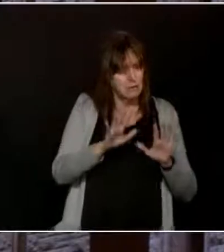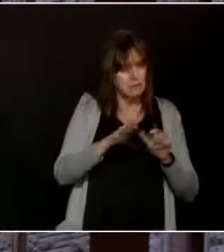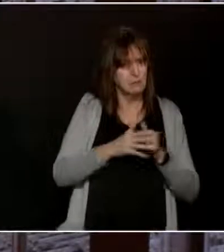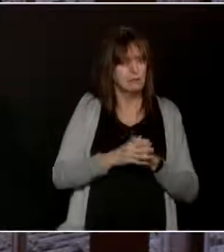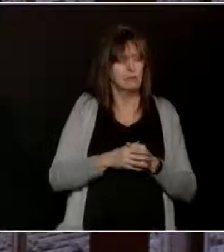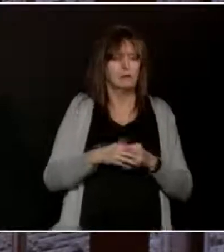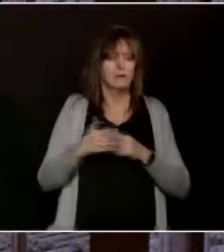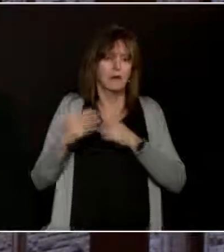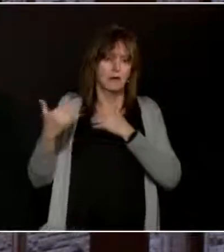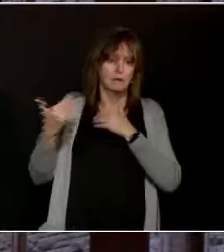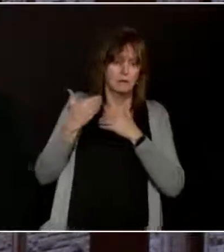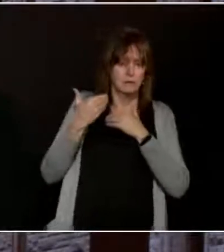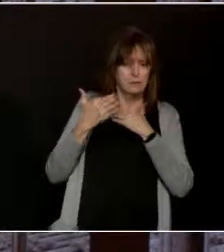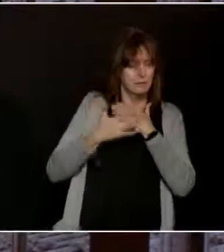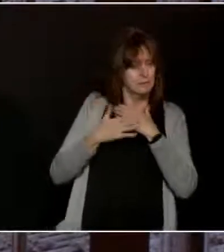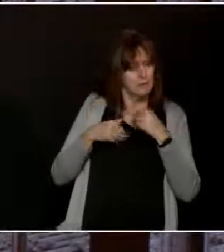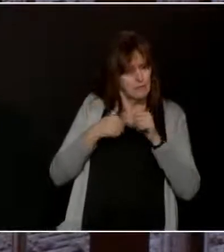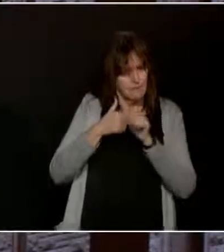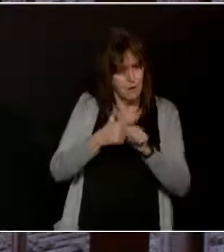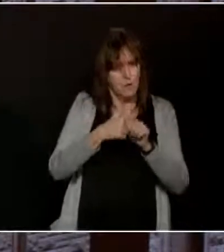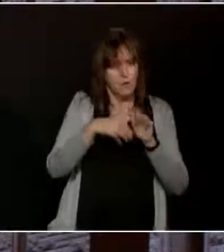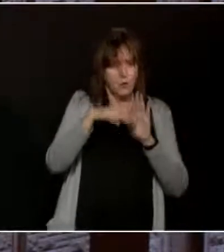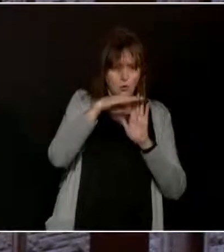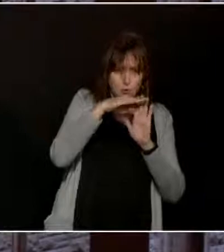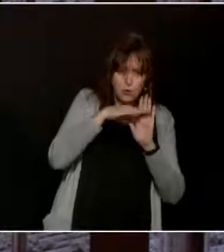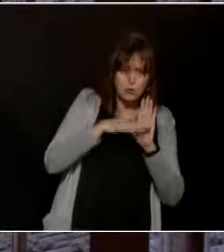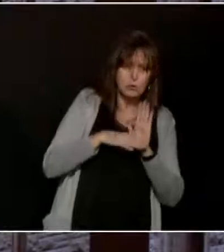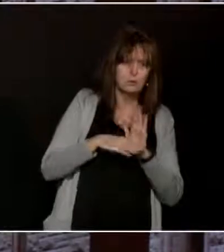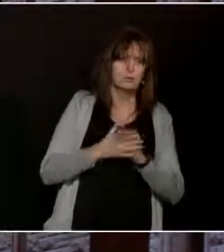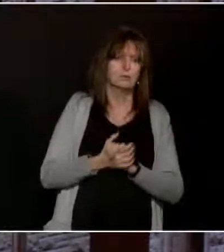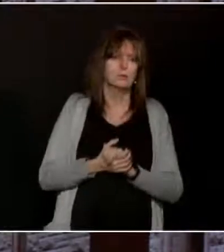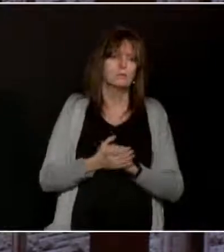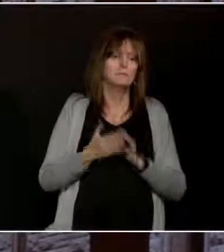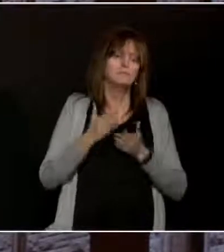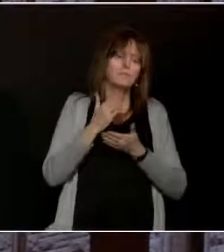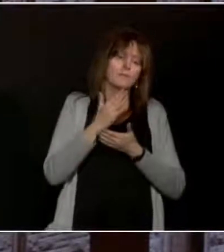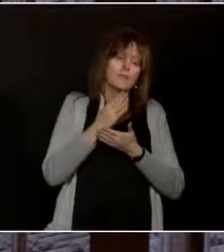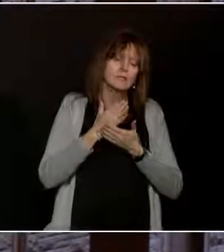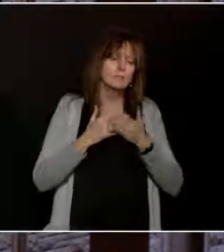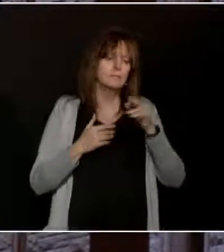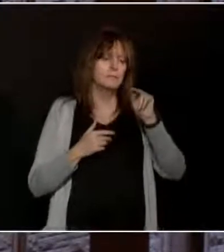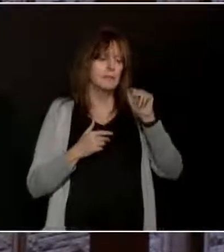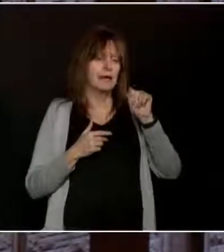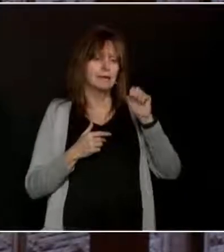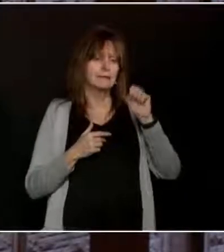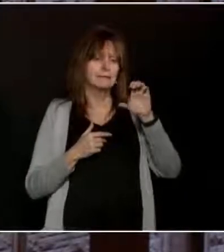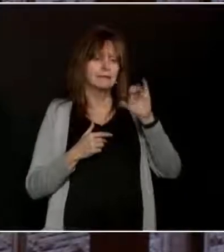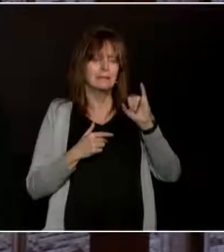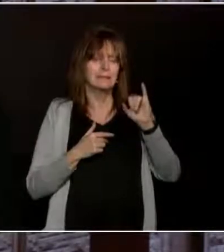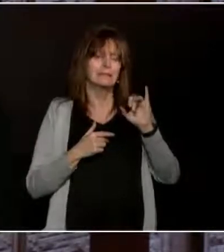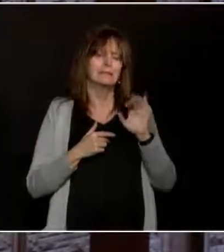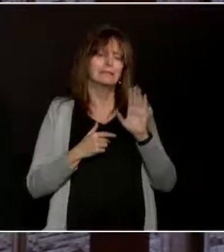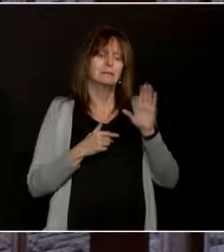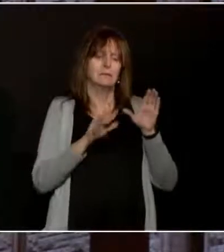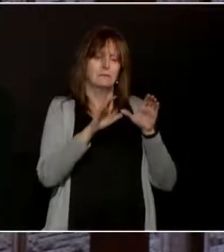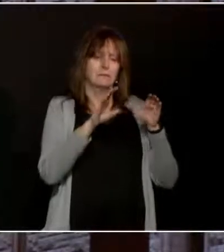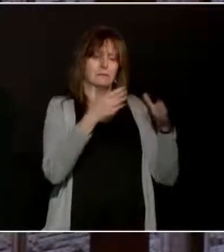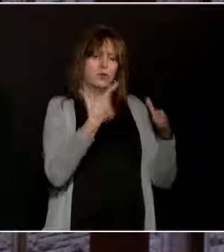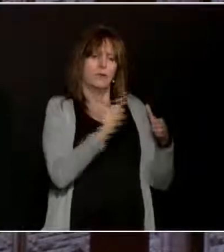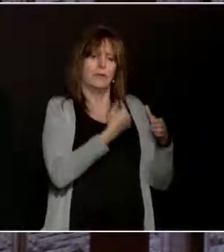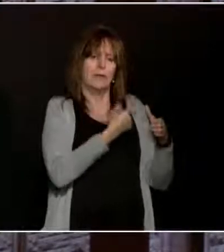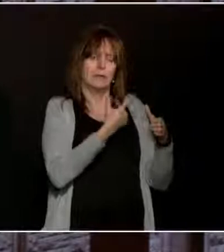concerned that even with some of the NACI data, these type of clients that are sometimes many